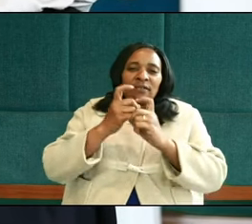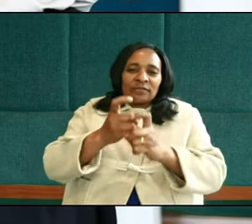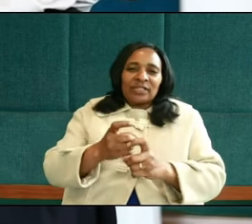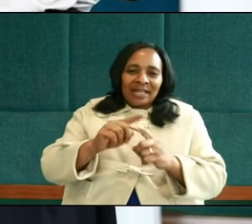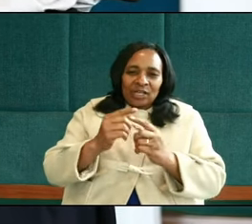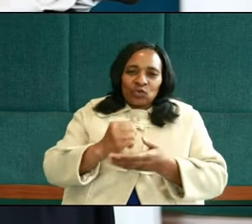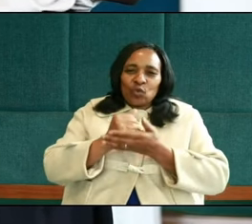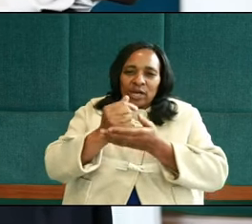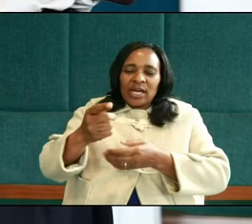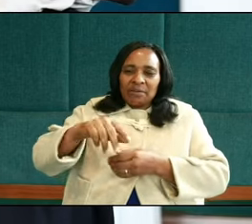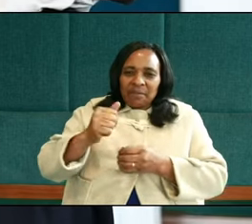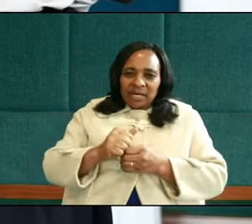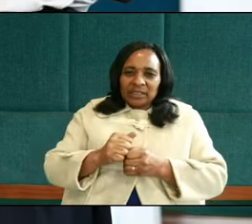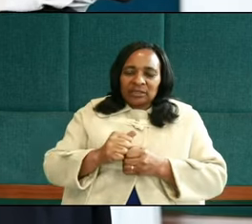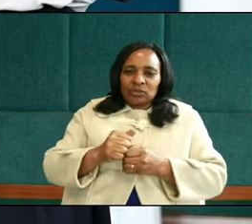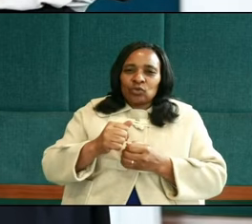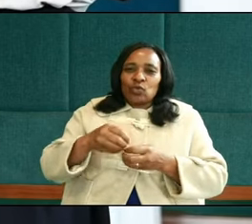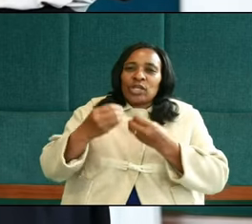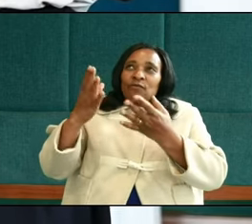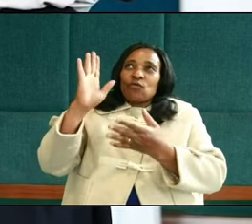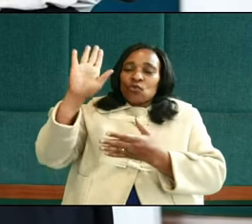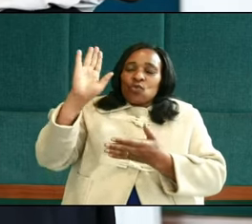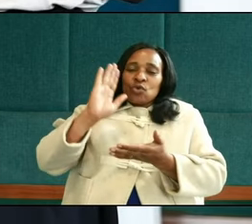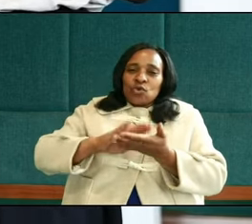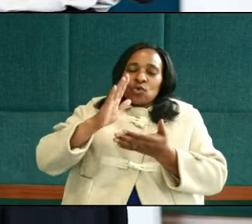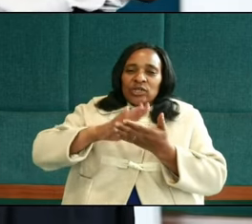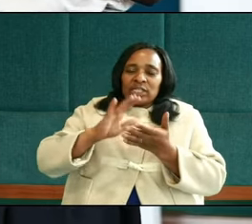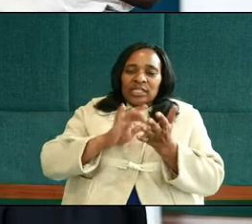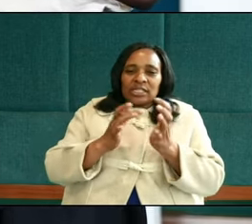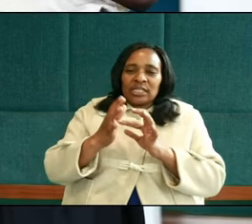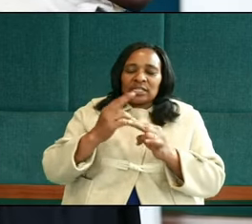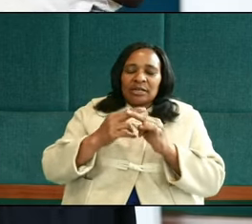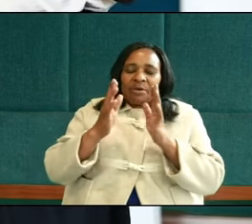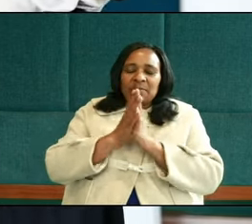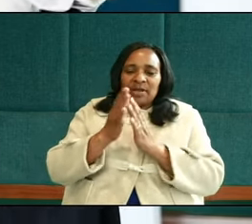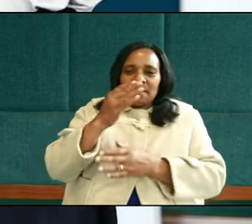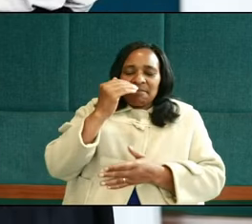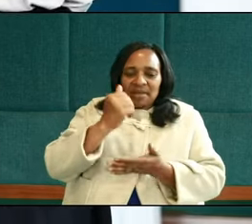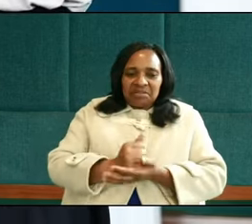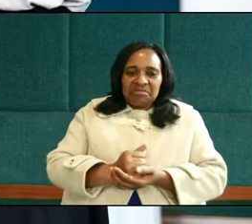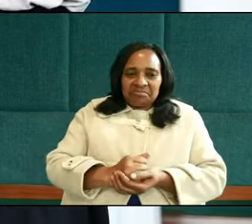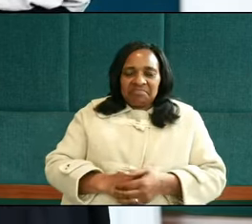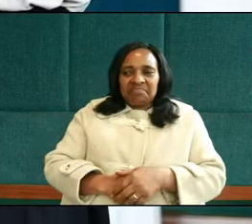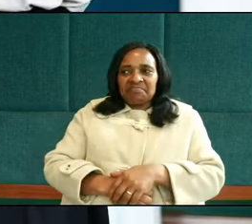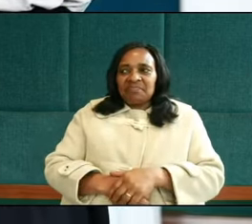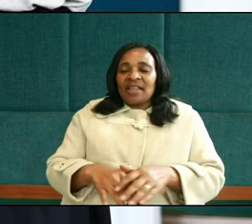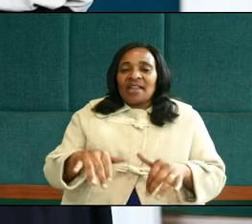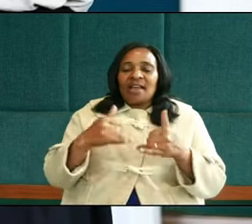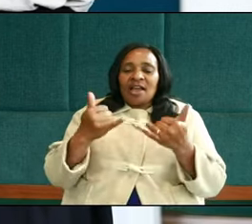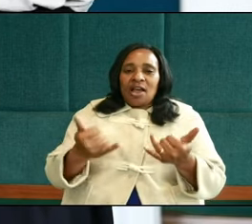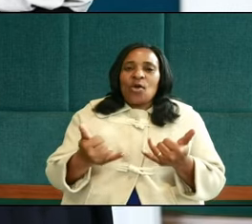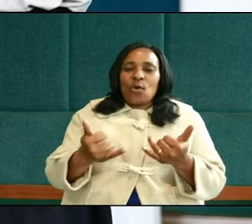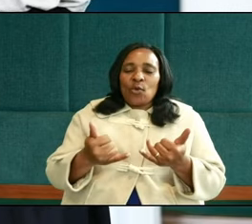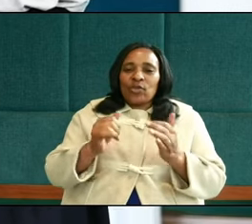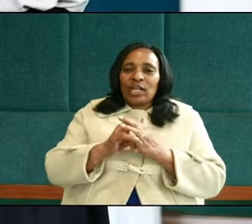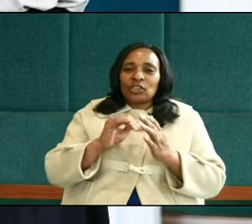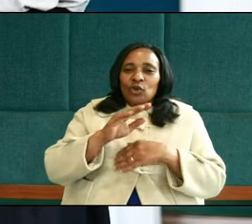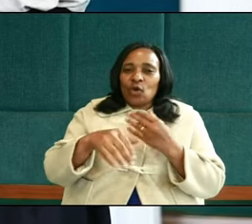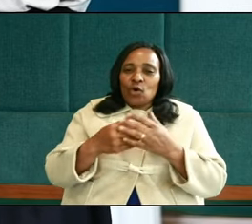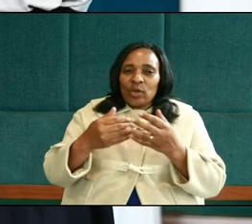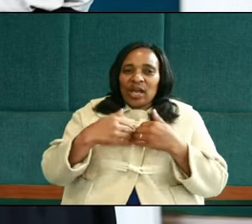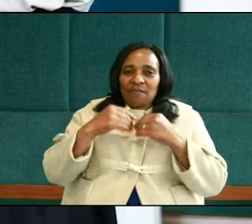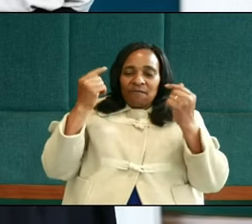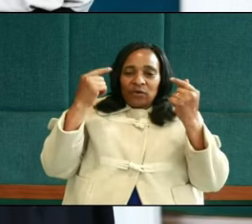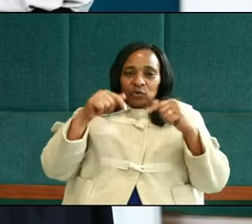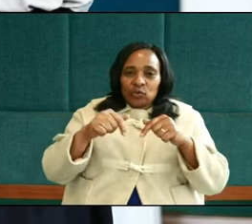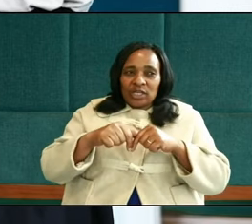us use them for your glory. Oh Lord, for this is in Jesus' name I pray. Amen. And now, that's all we have for